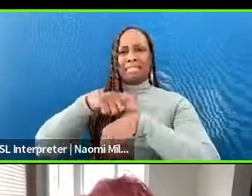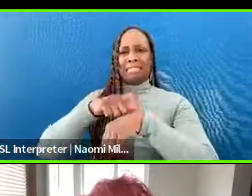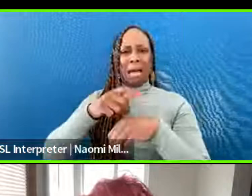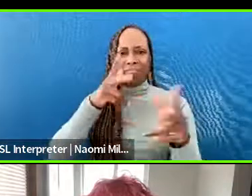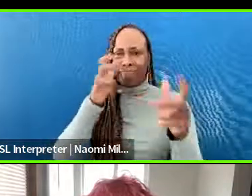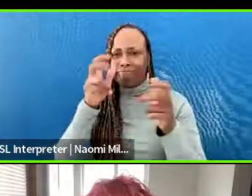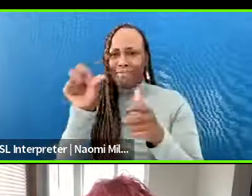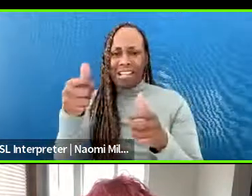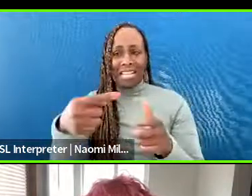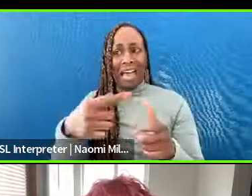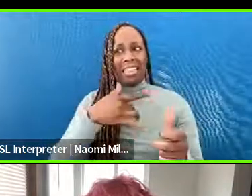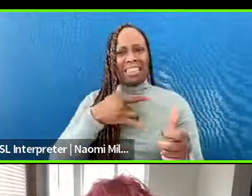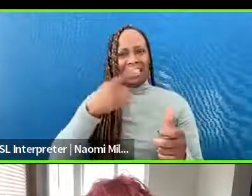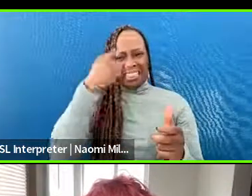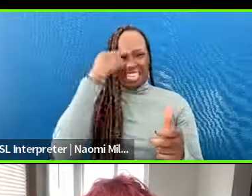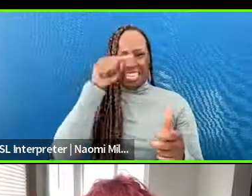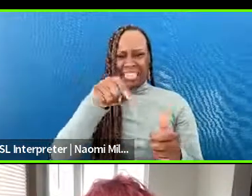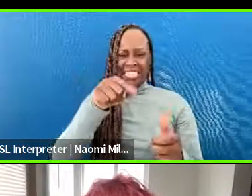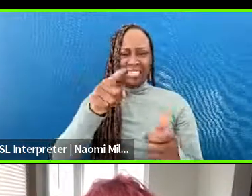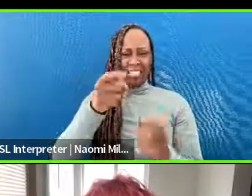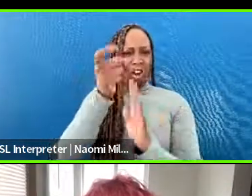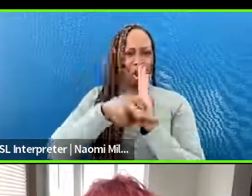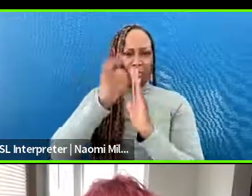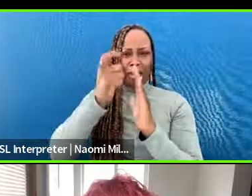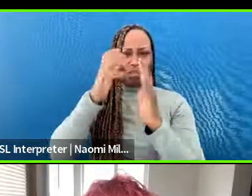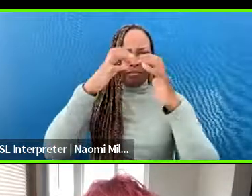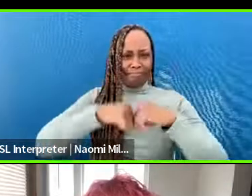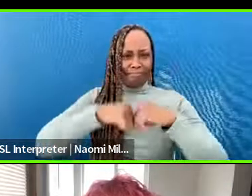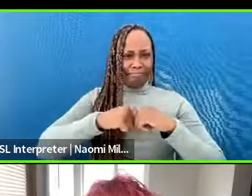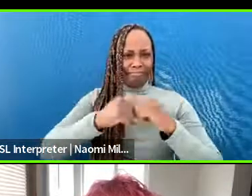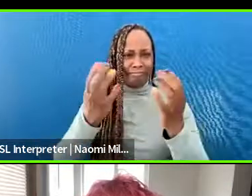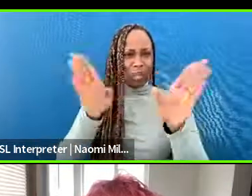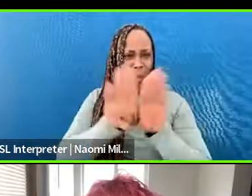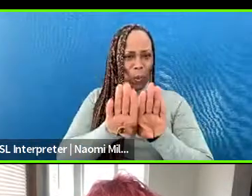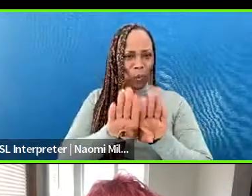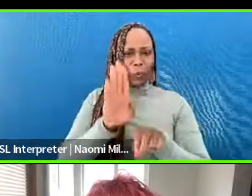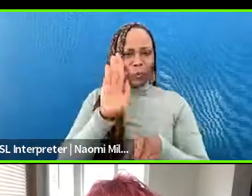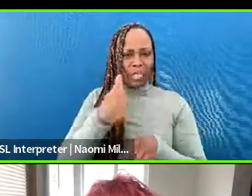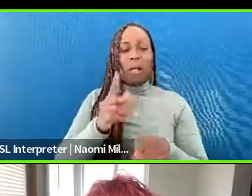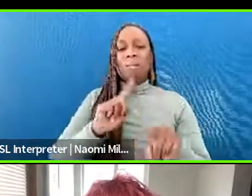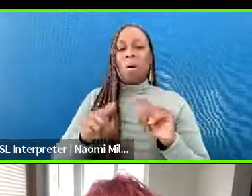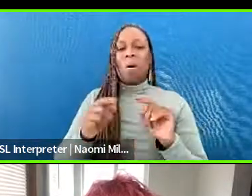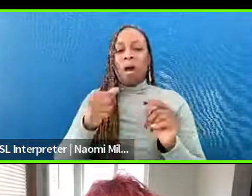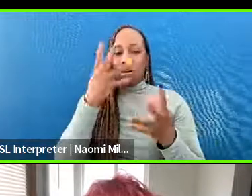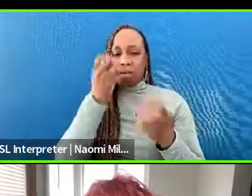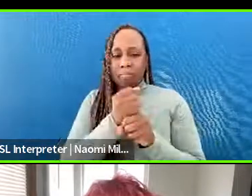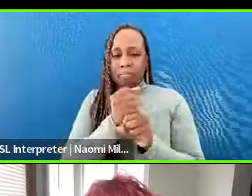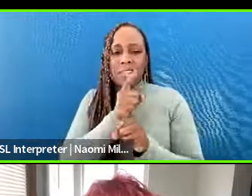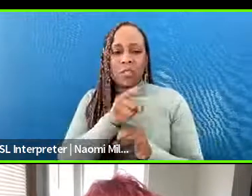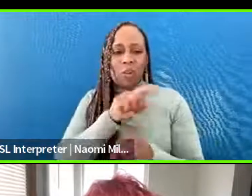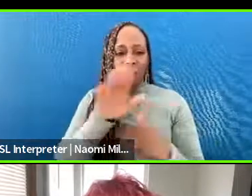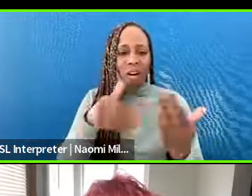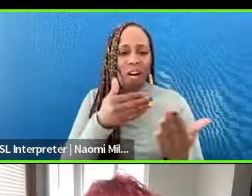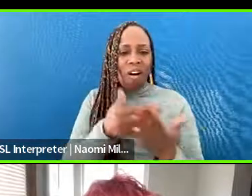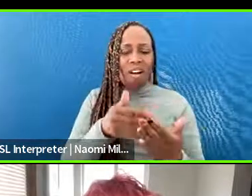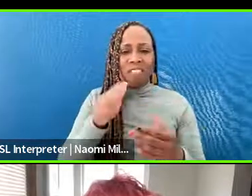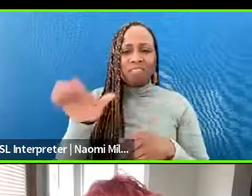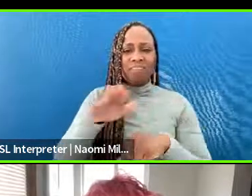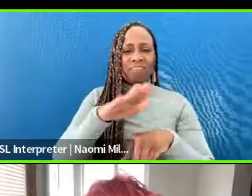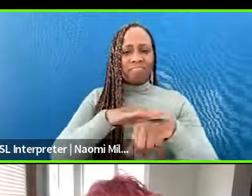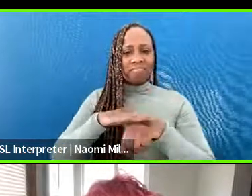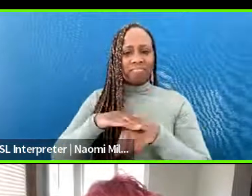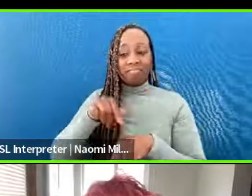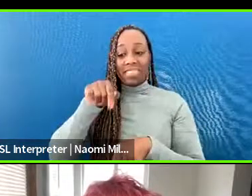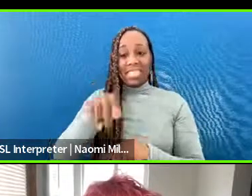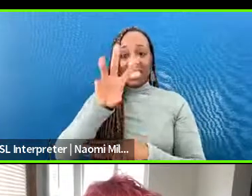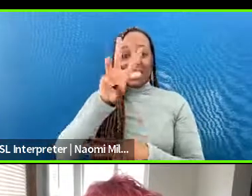down. So I want to make sure that everyone is aware, this is a 6-part event.